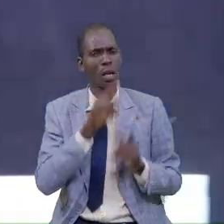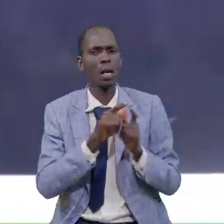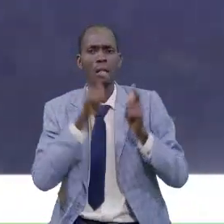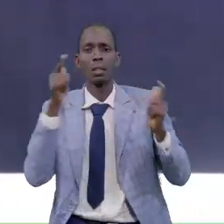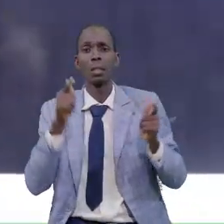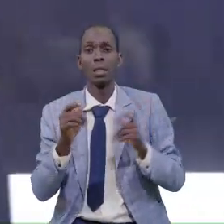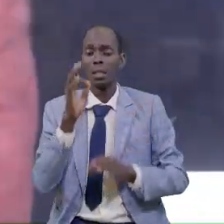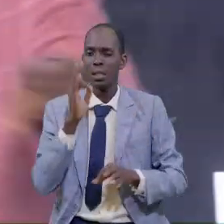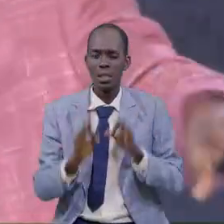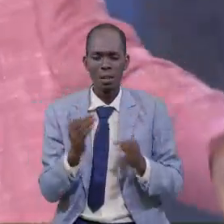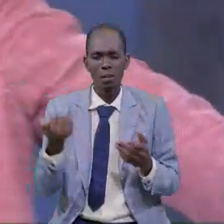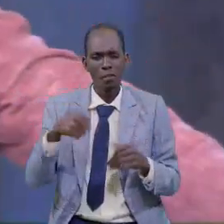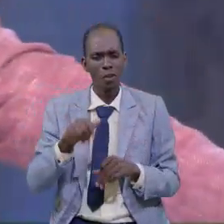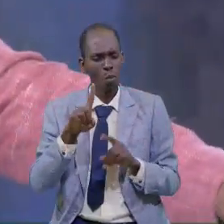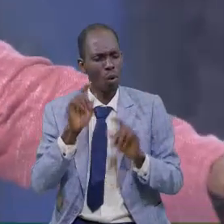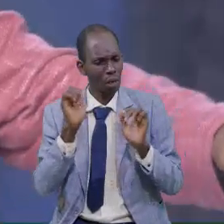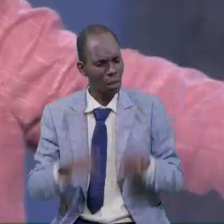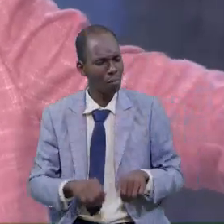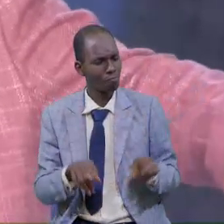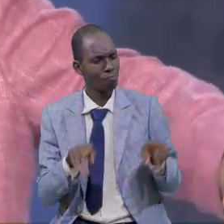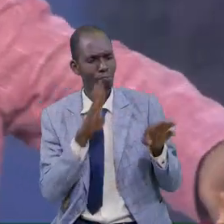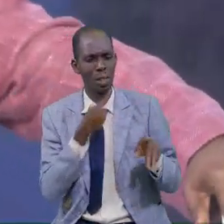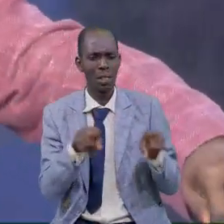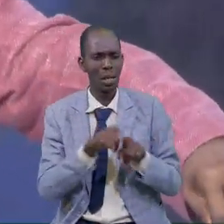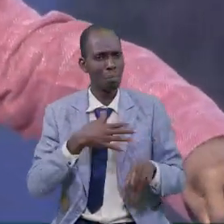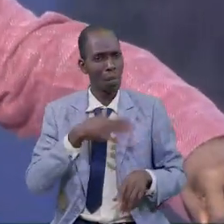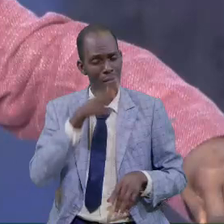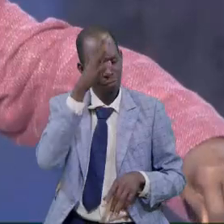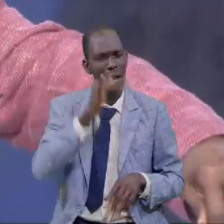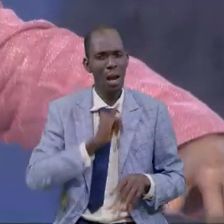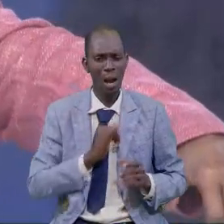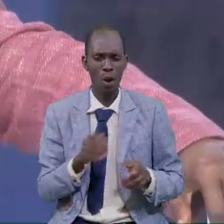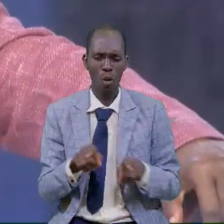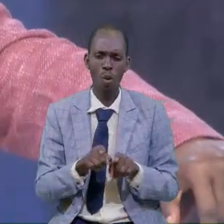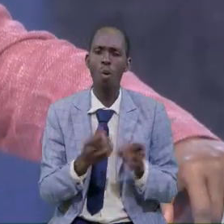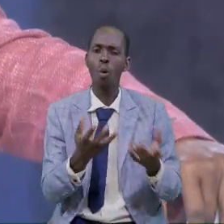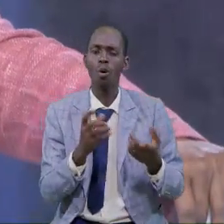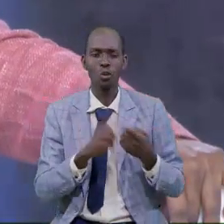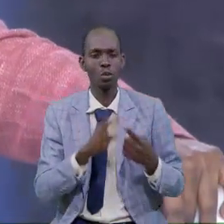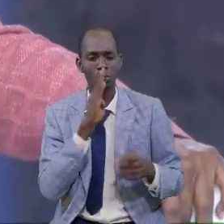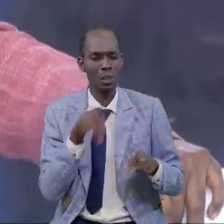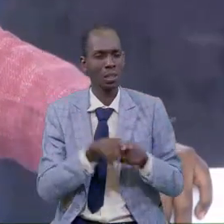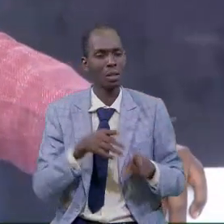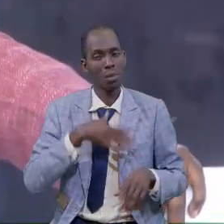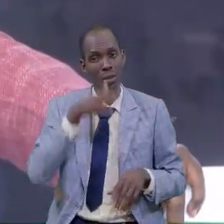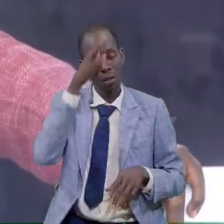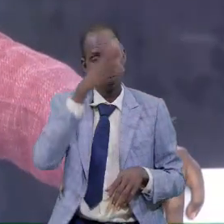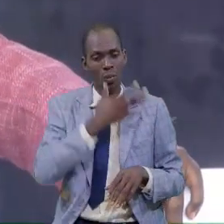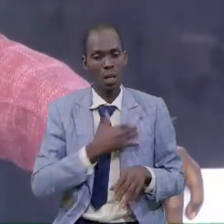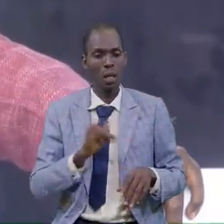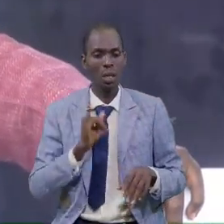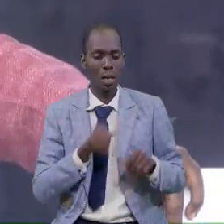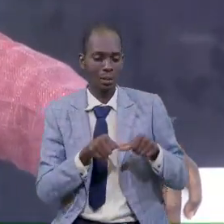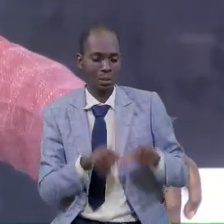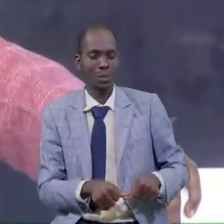my father, I think I want to be like my father. And I was kept there. And I can see now in my